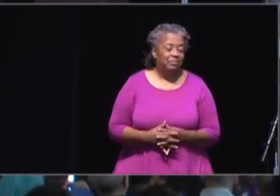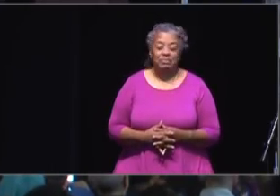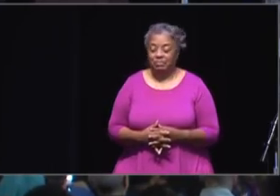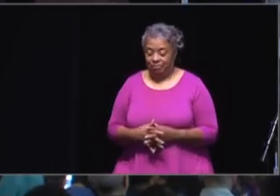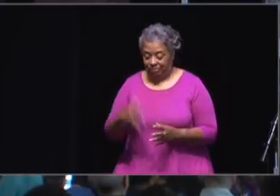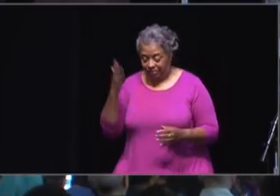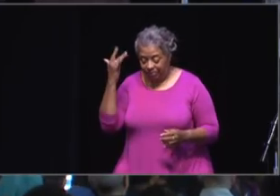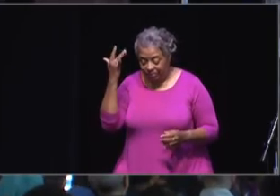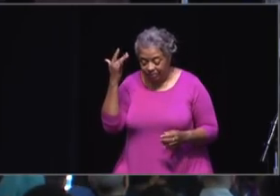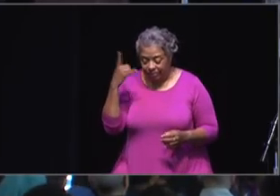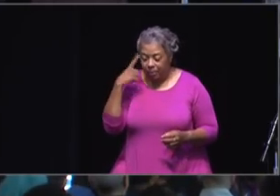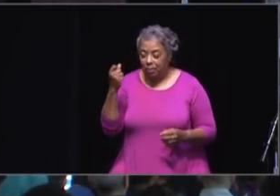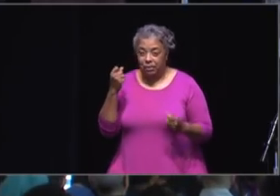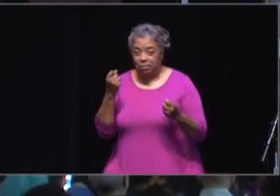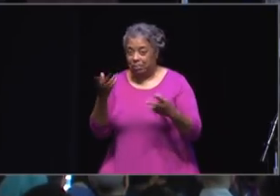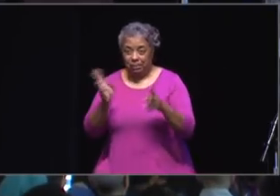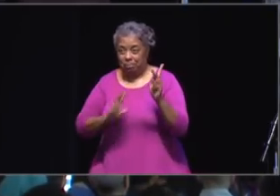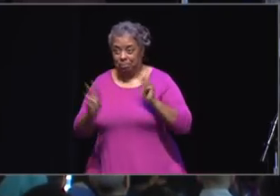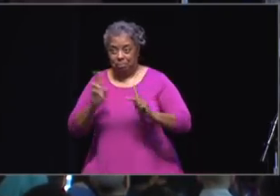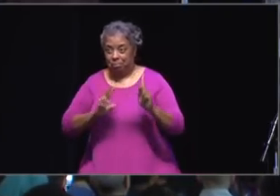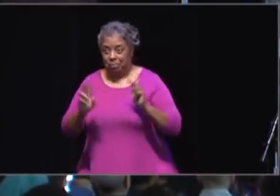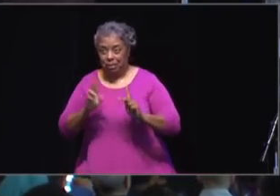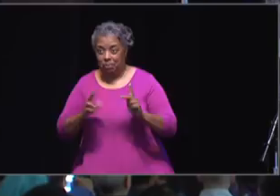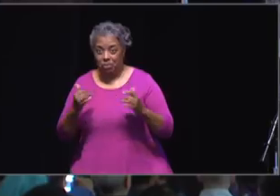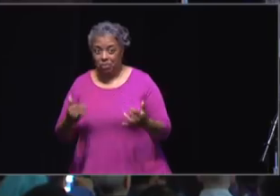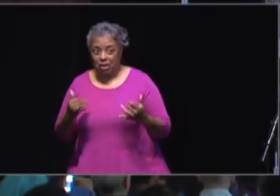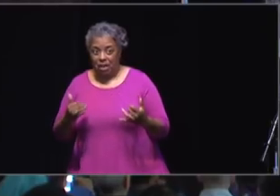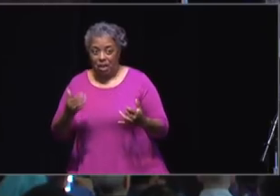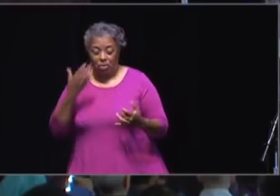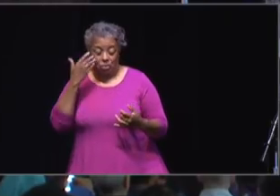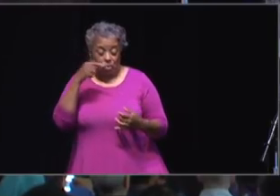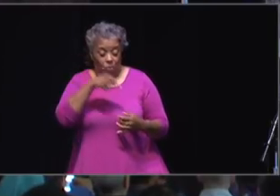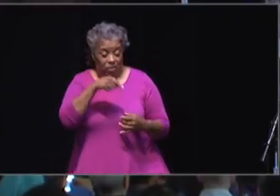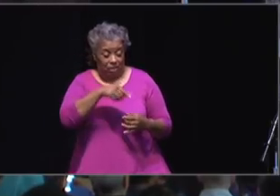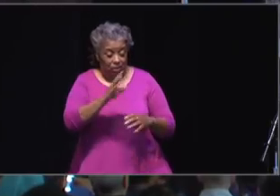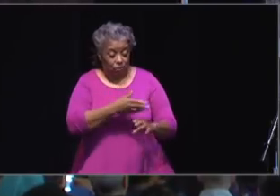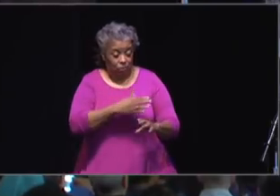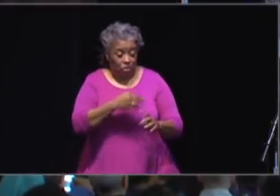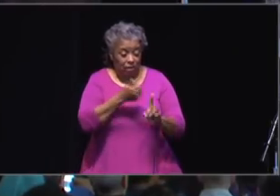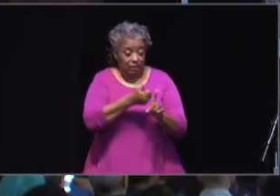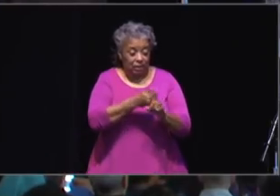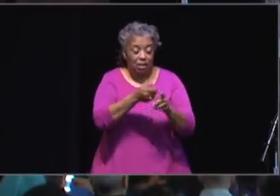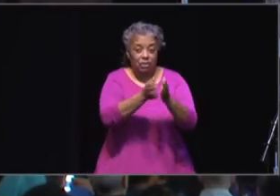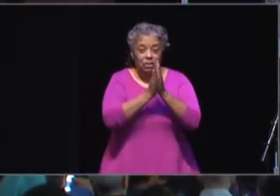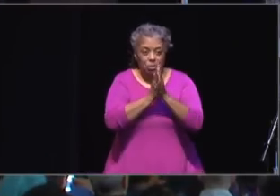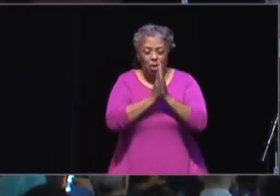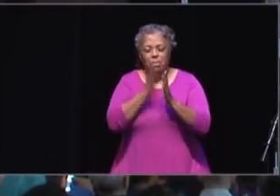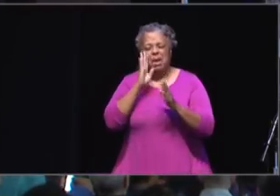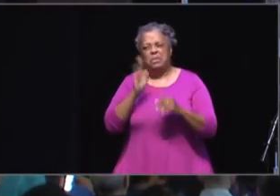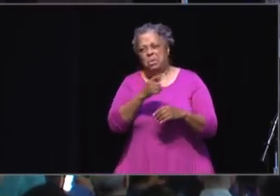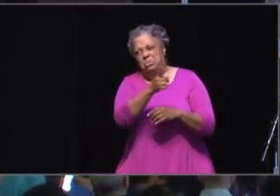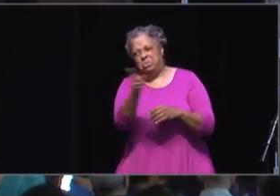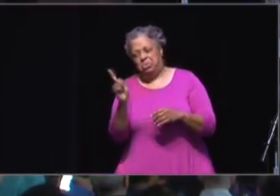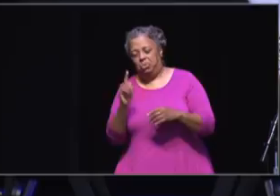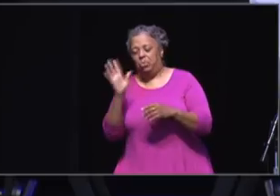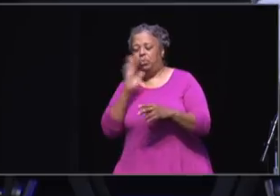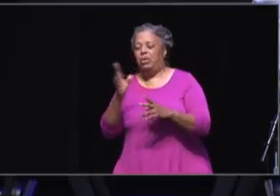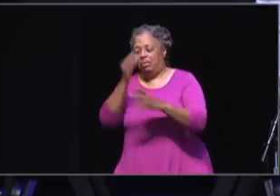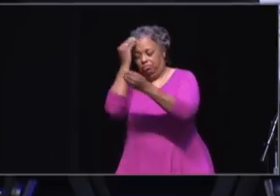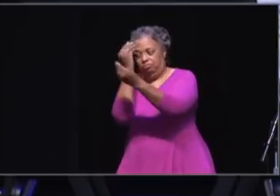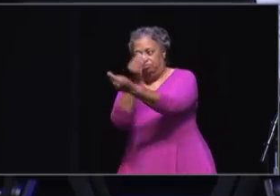because a lot of people don't know that it's a prayer, but I know that you will share this